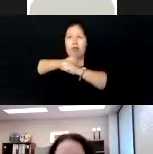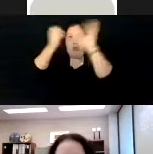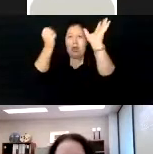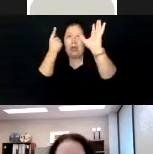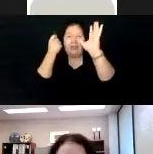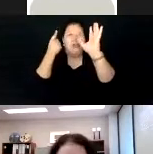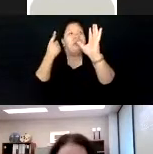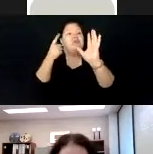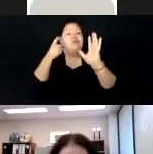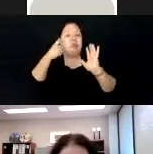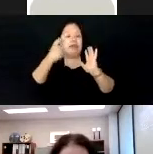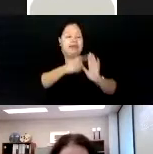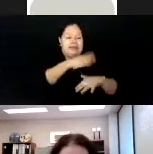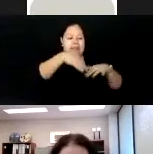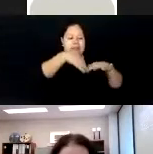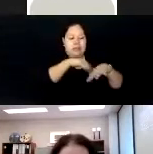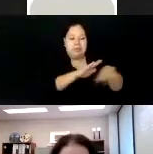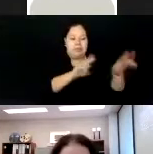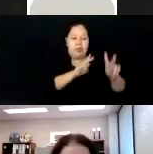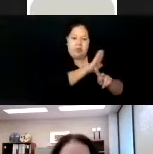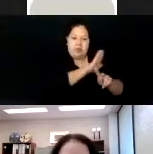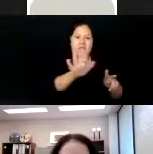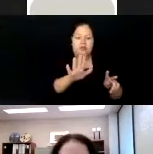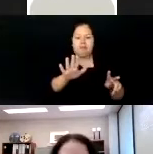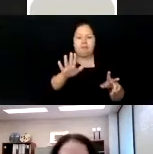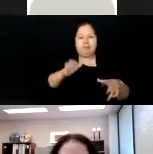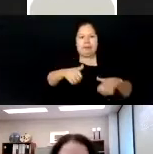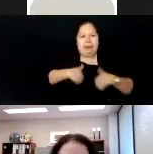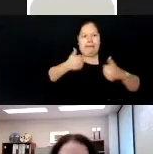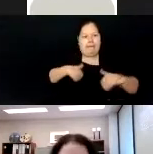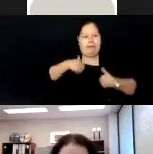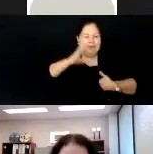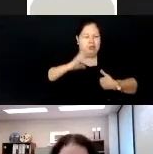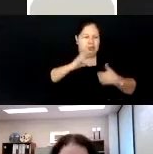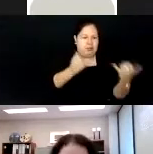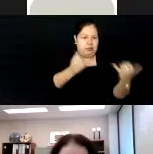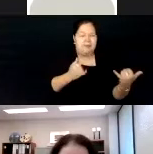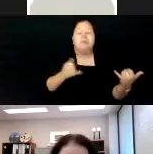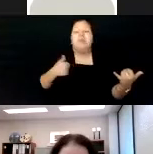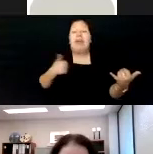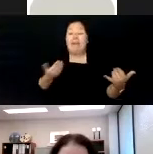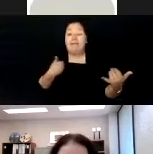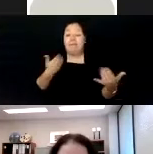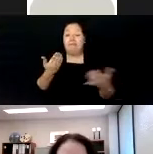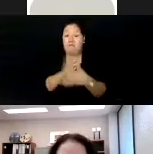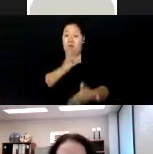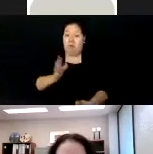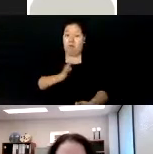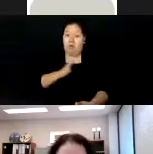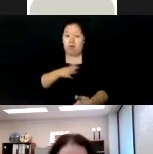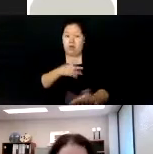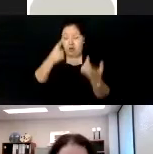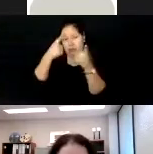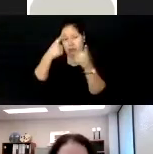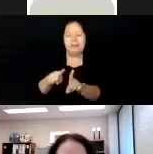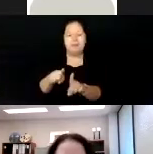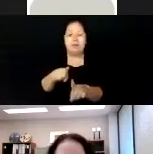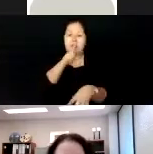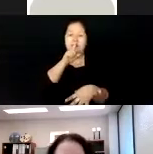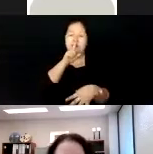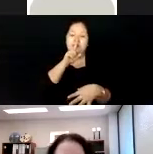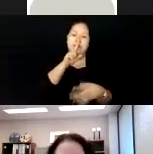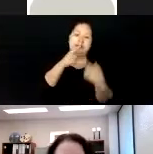peoples in British Columbia. We're committed to this through a formal agreement. So we have the Declaration of Commitment to